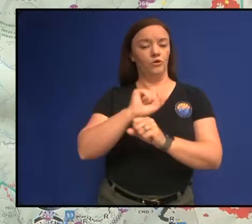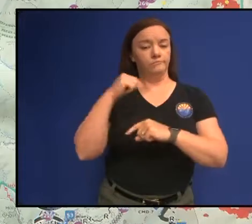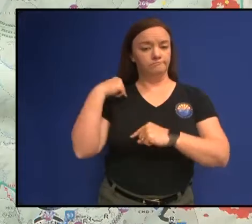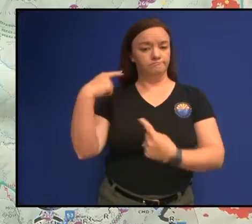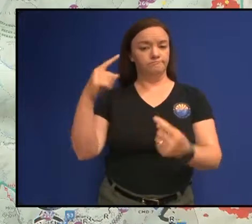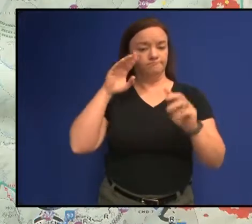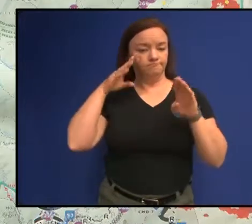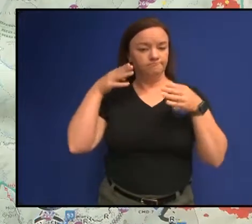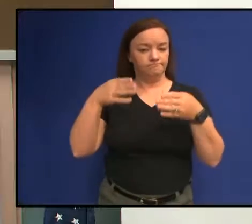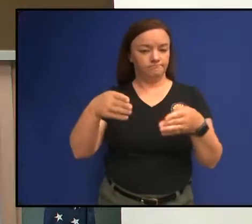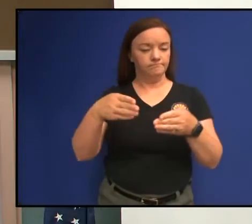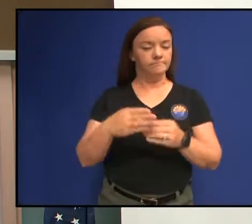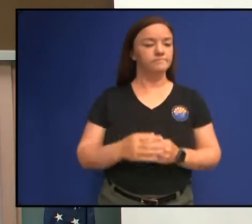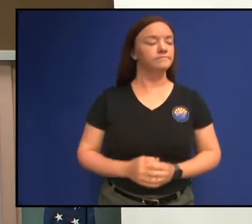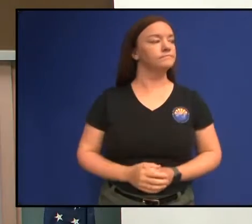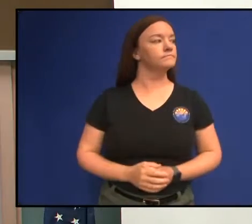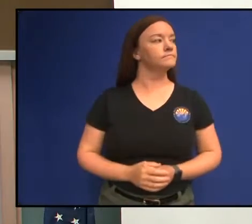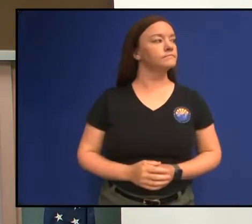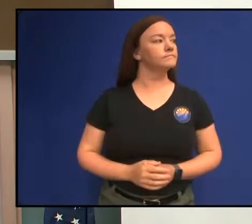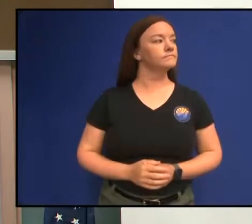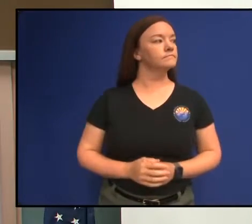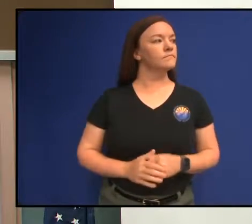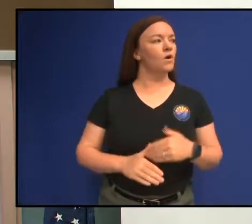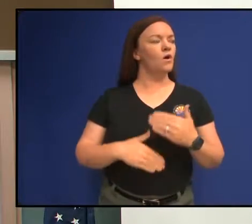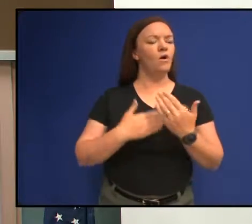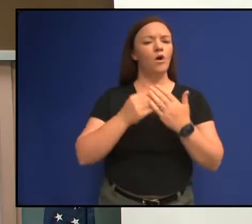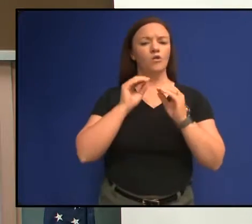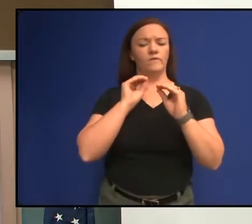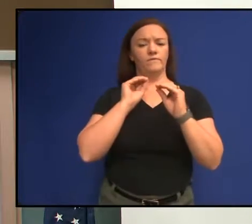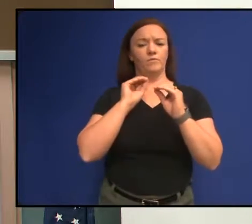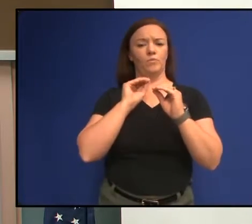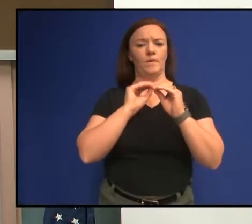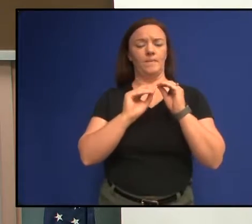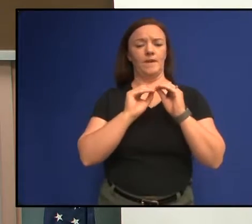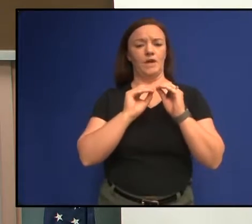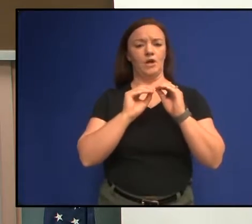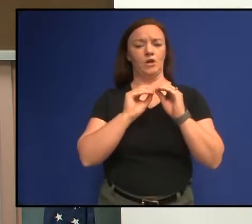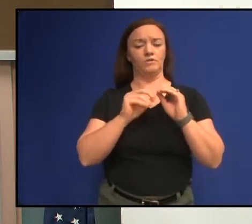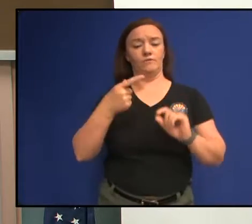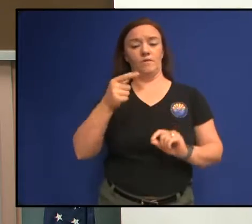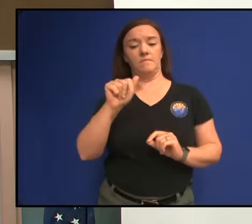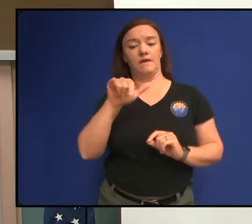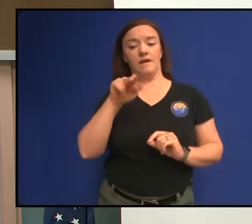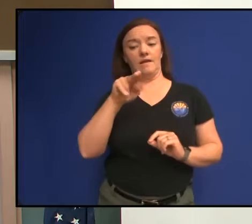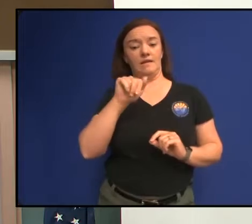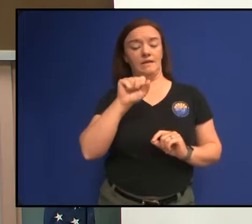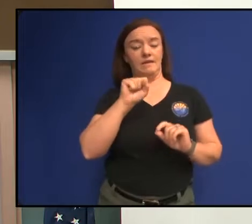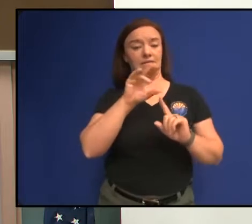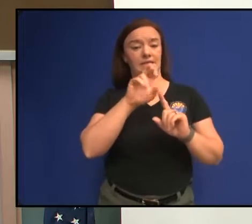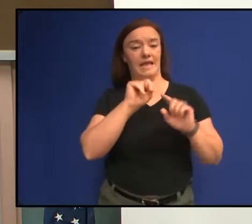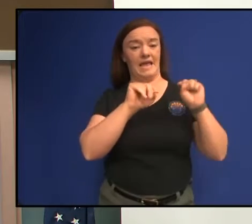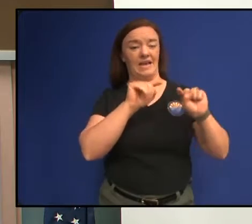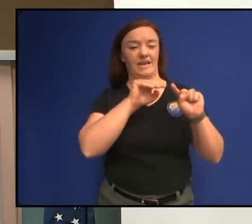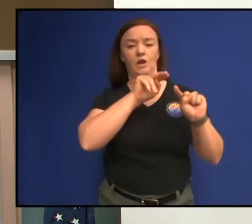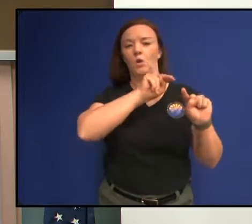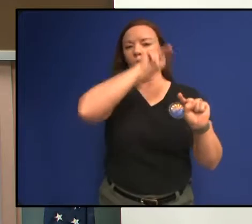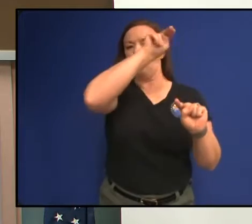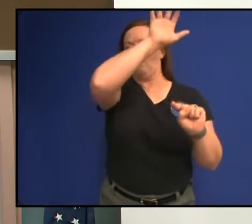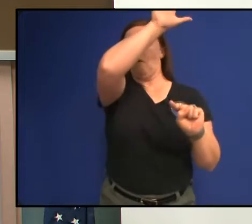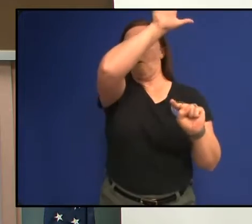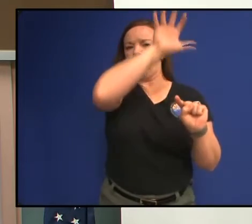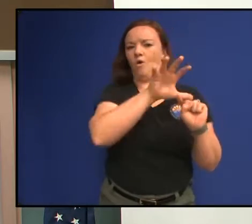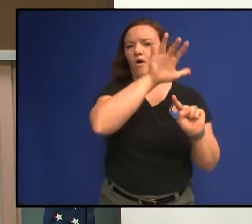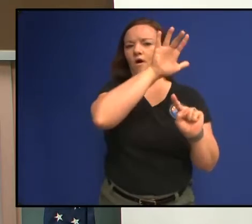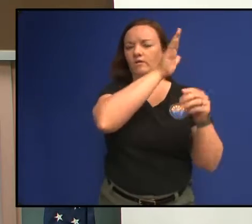our repair is pretty much done north of Guyanas Canyon. Now we're focusing on a lot of this